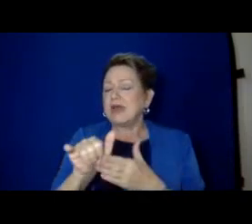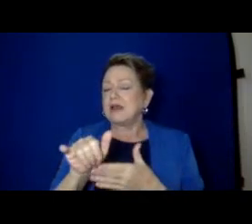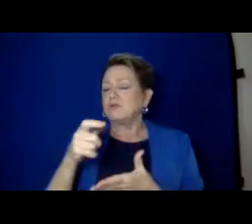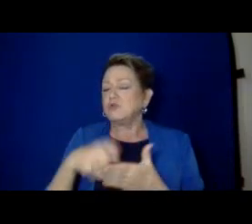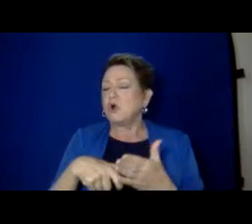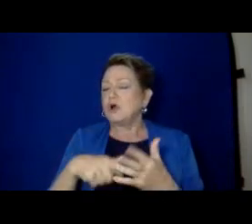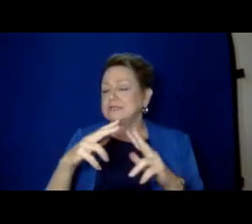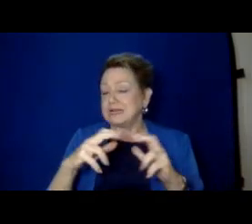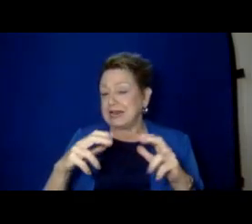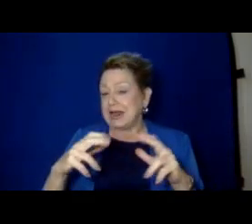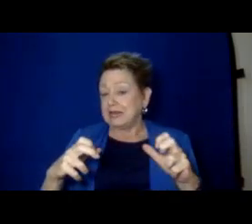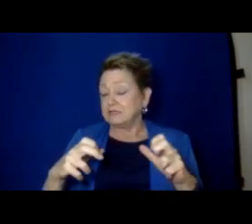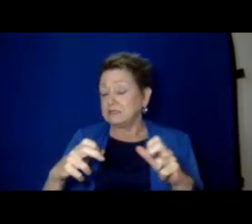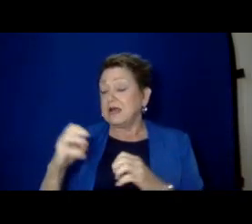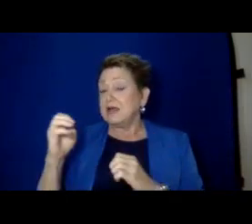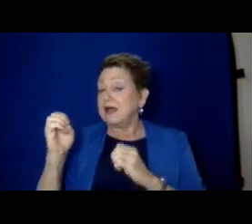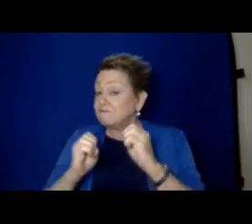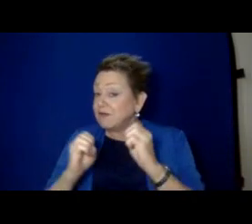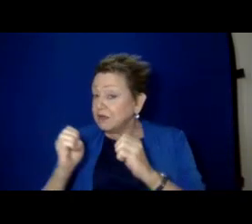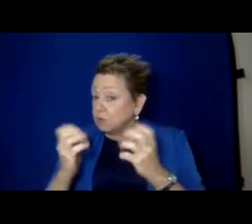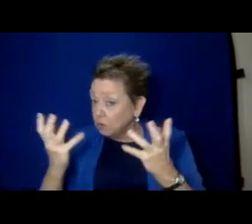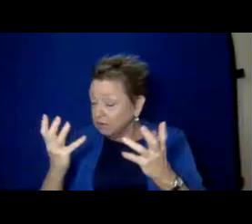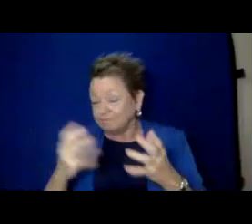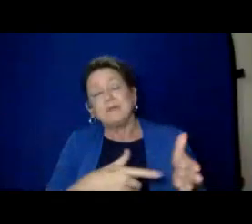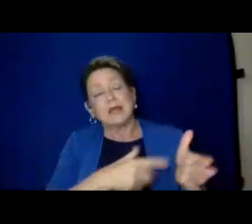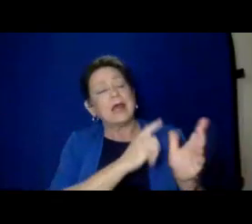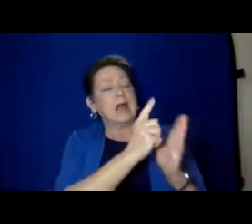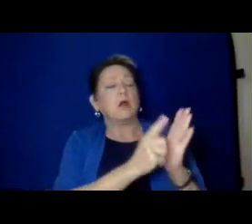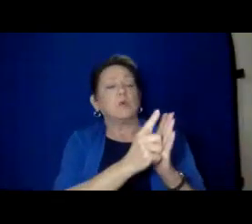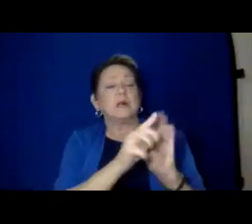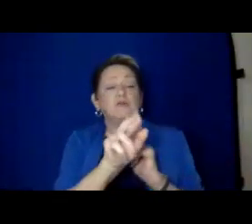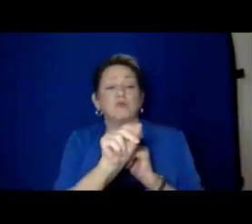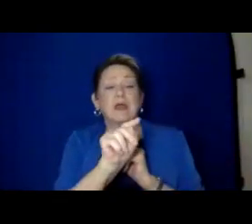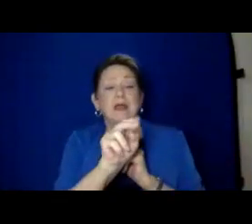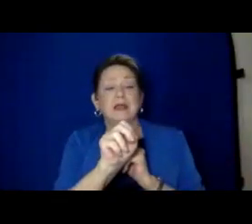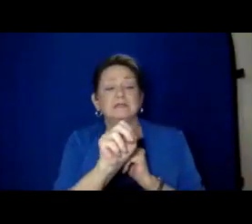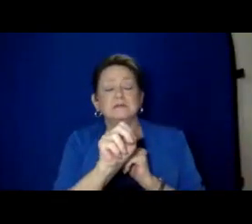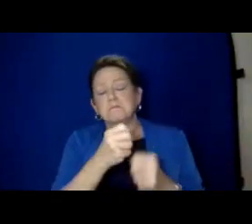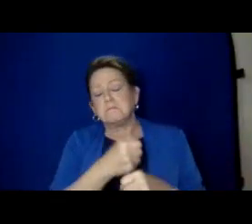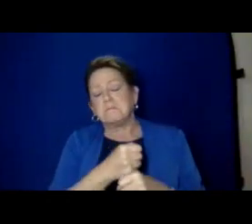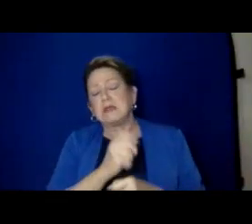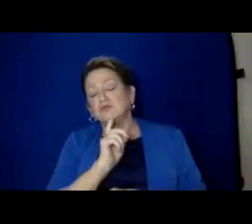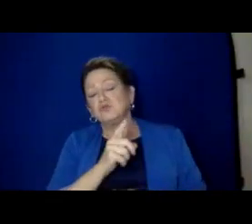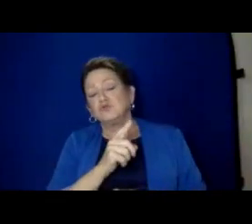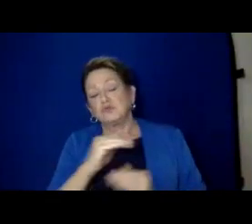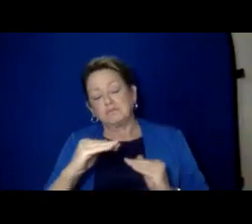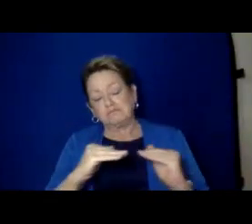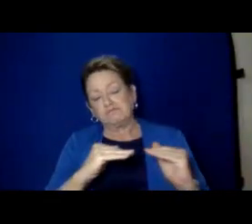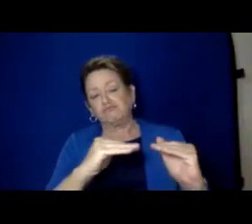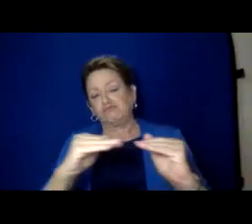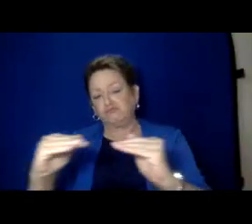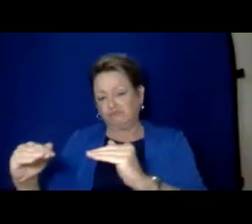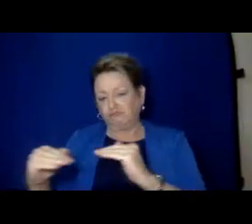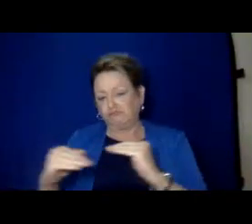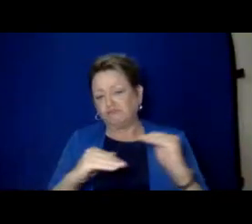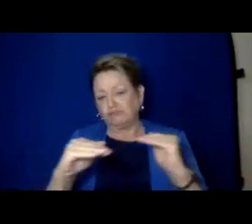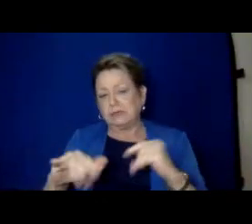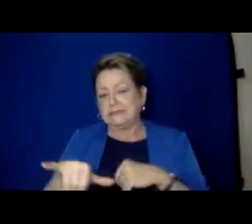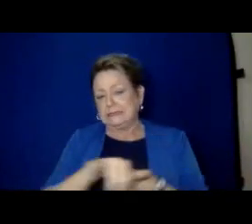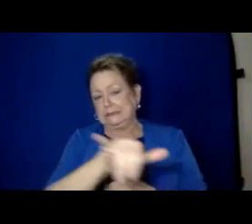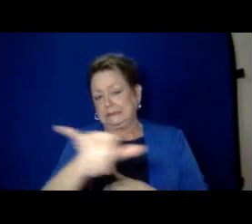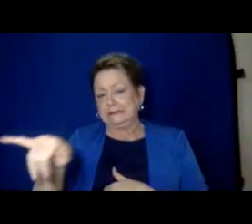is evaluating hourly rates and making sure they're in line with market and industry. So with